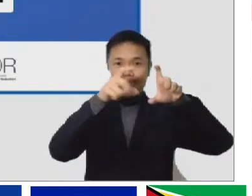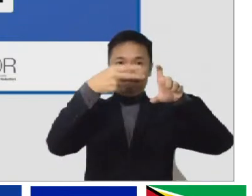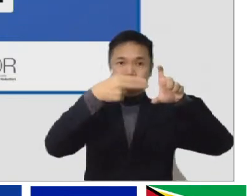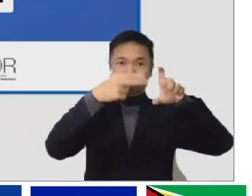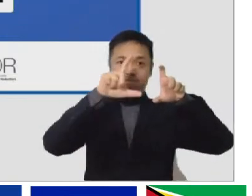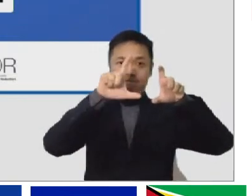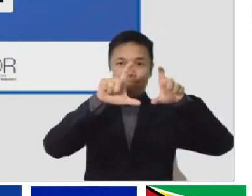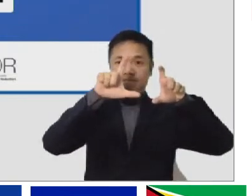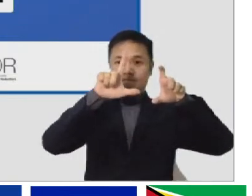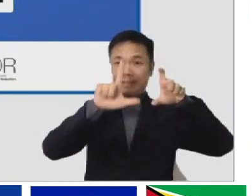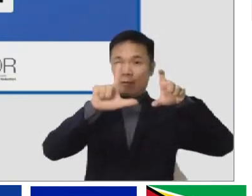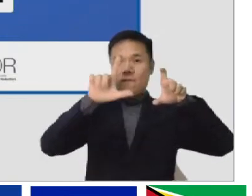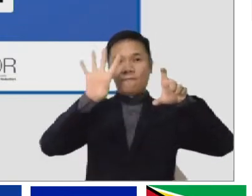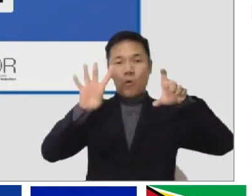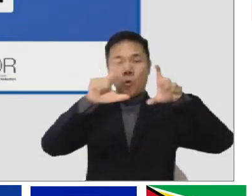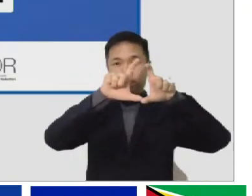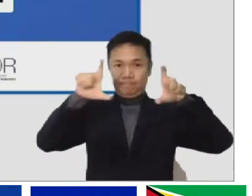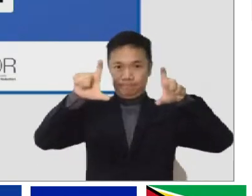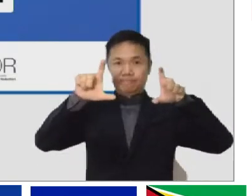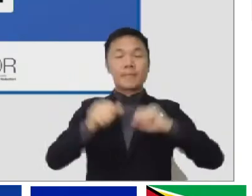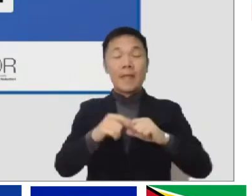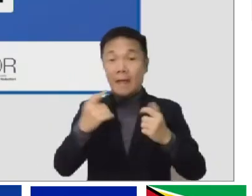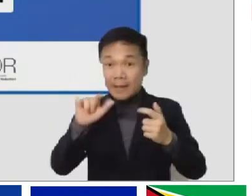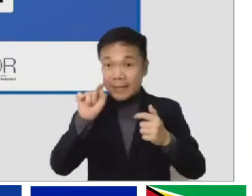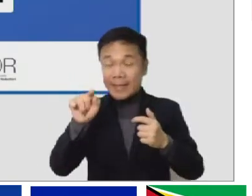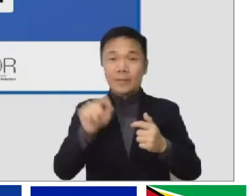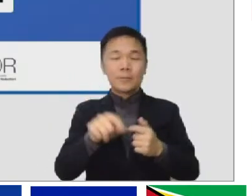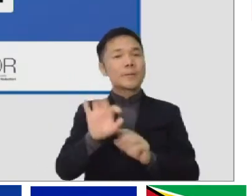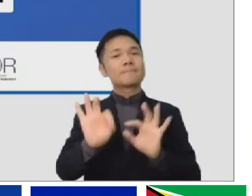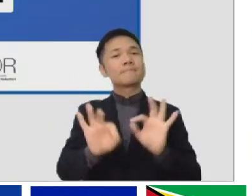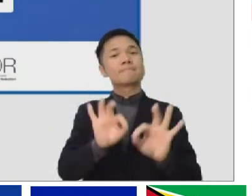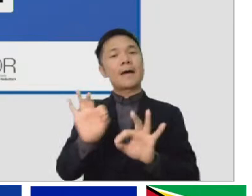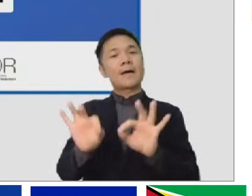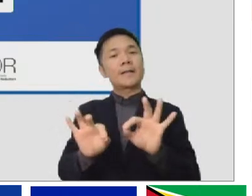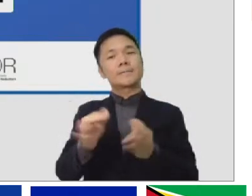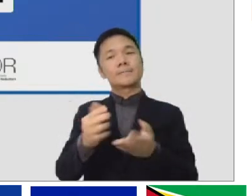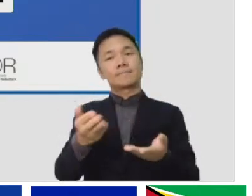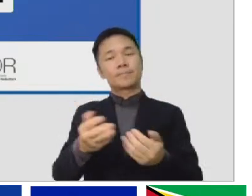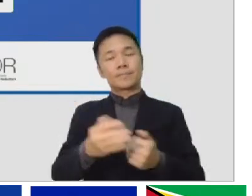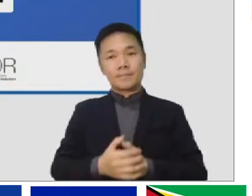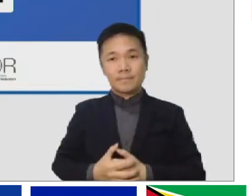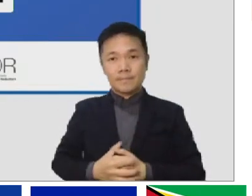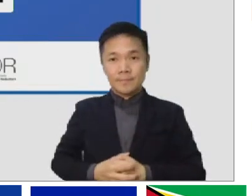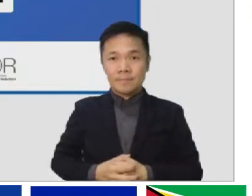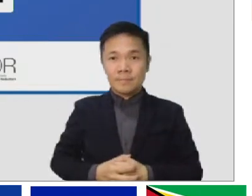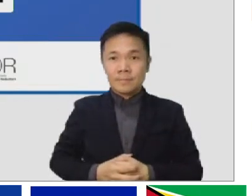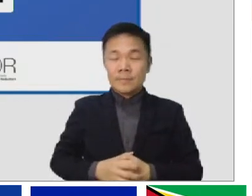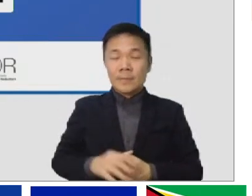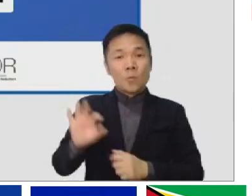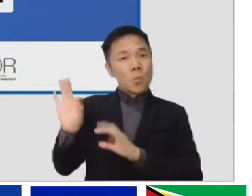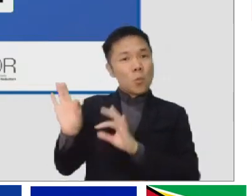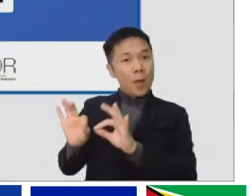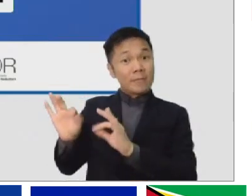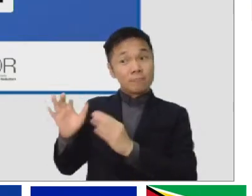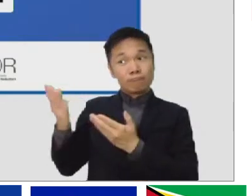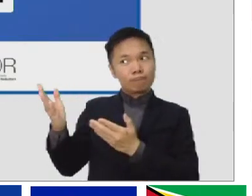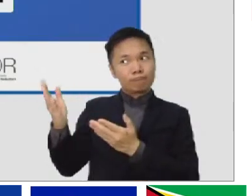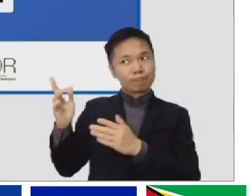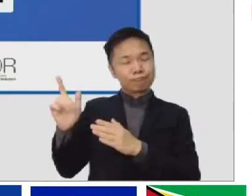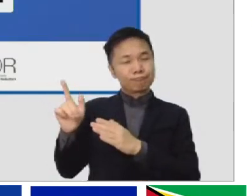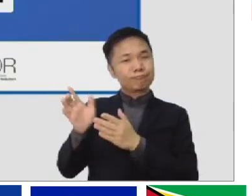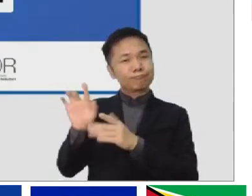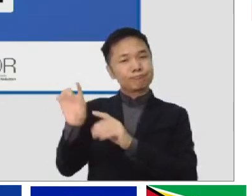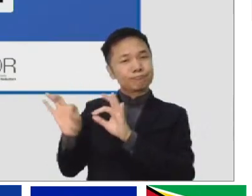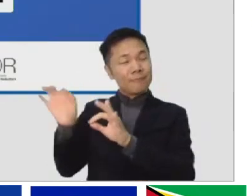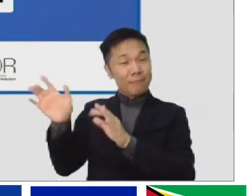ask questions as the panelists present their conferences.